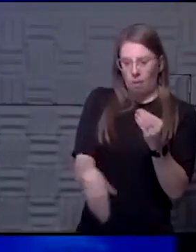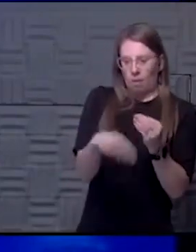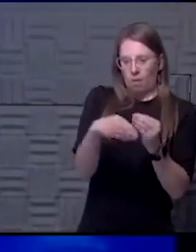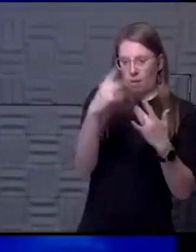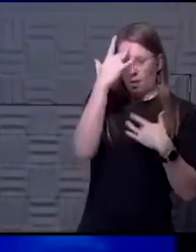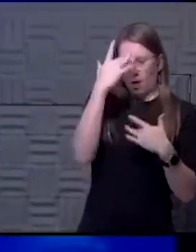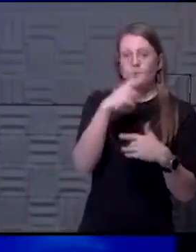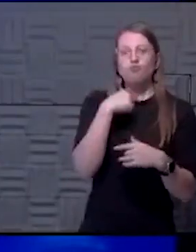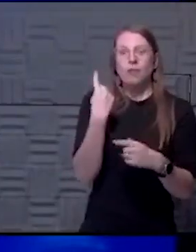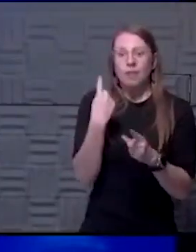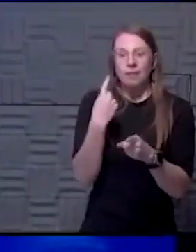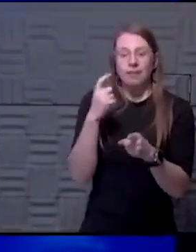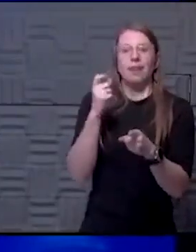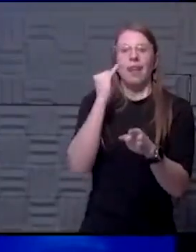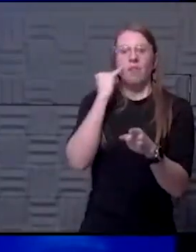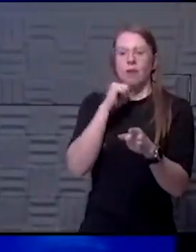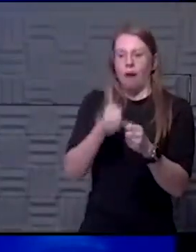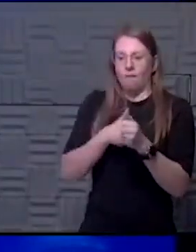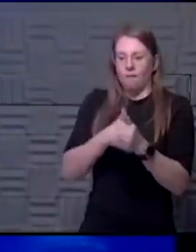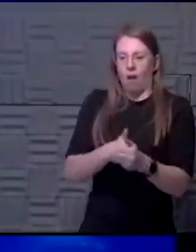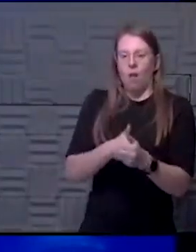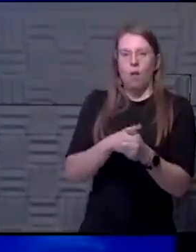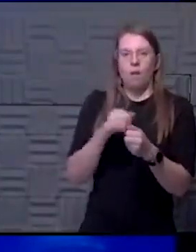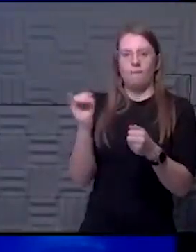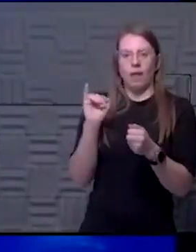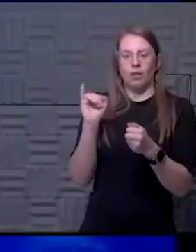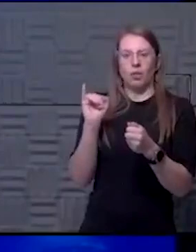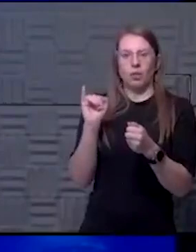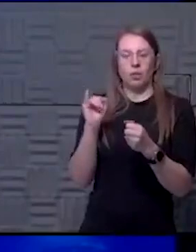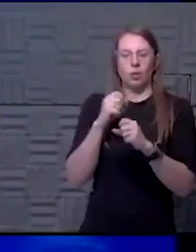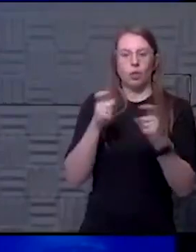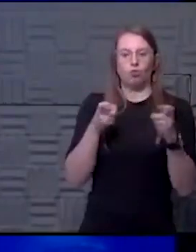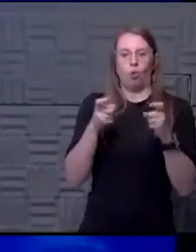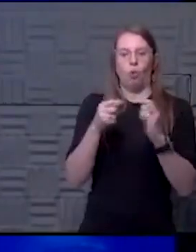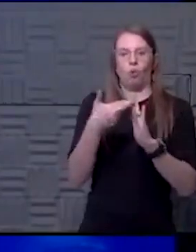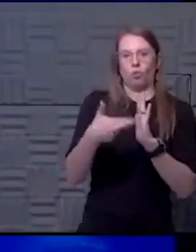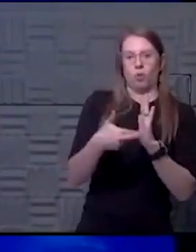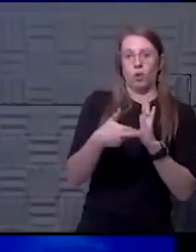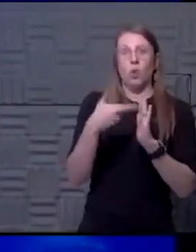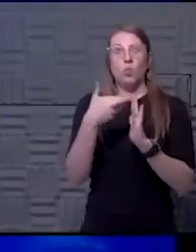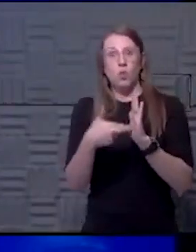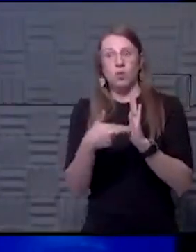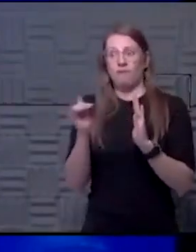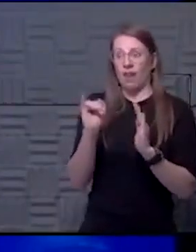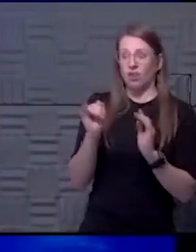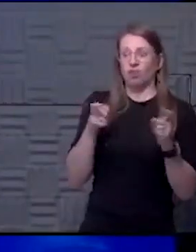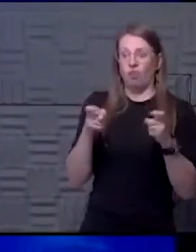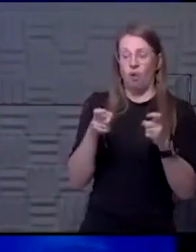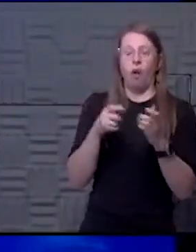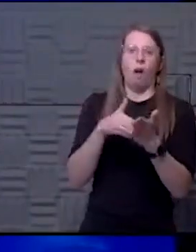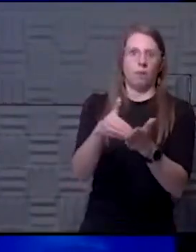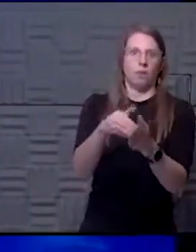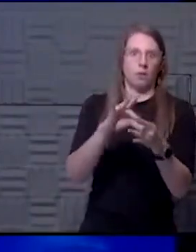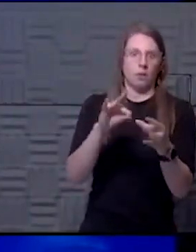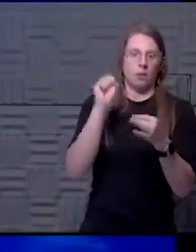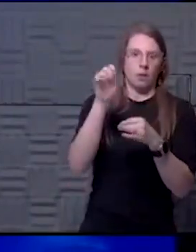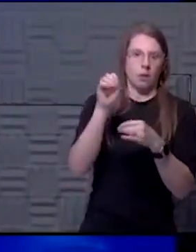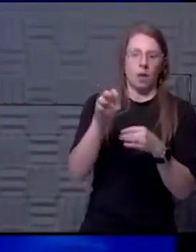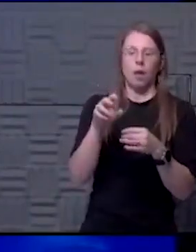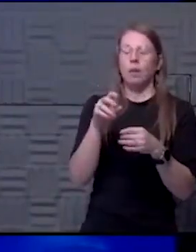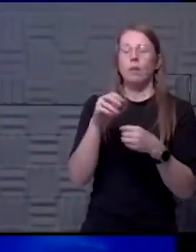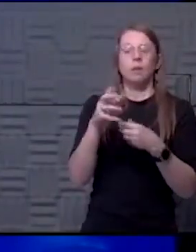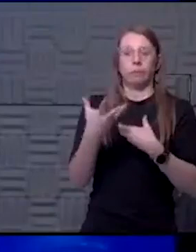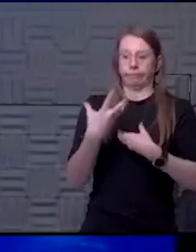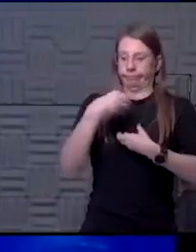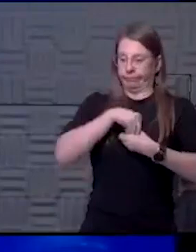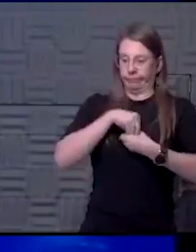we don't continue to follow the rules of infection control. Remember, we say it every time. The rules of infection control travel with you wherever